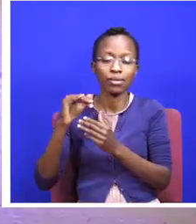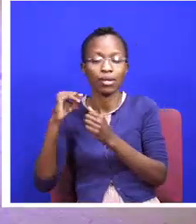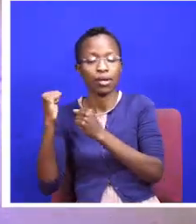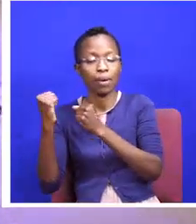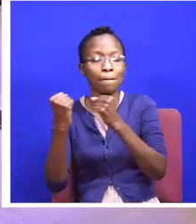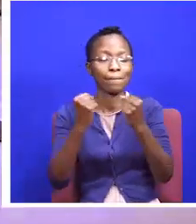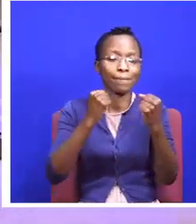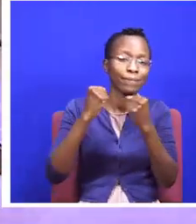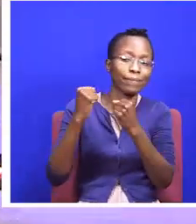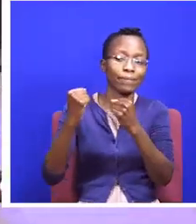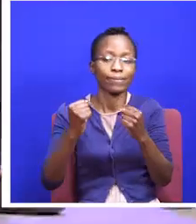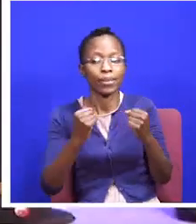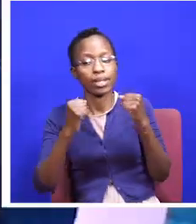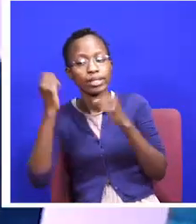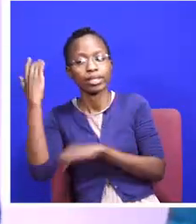Son.